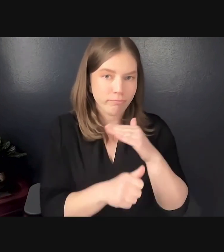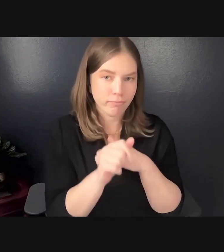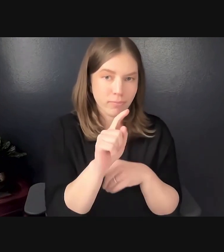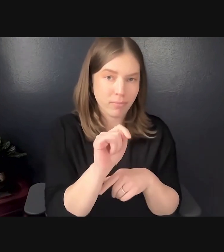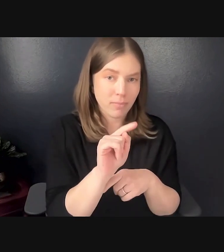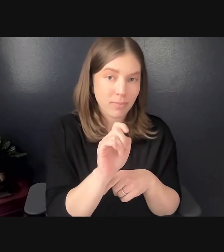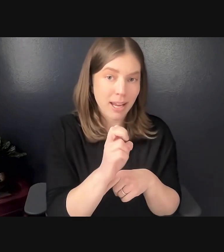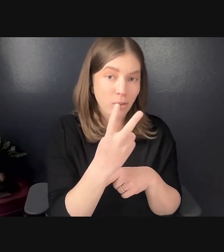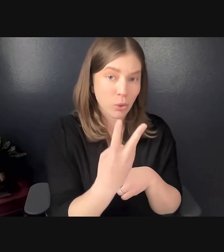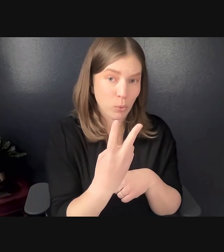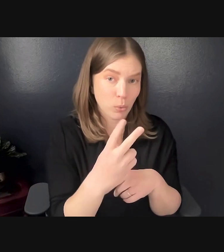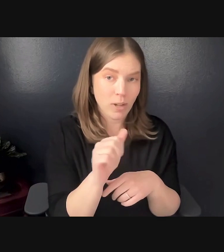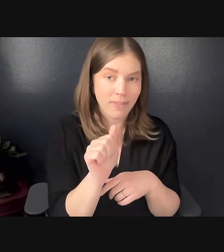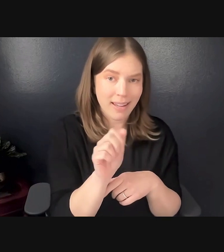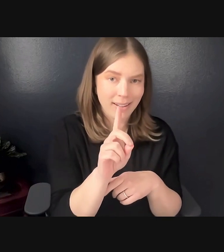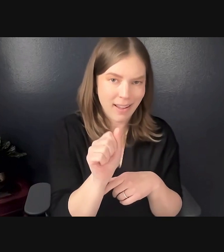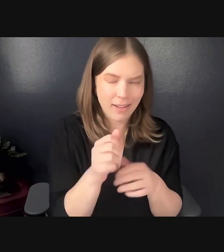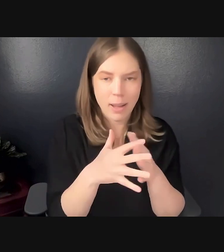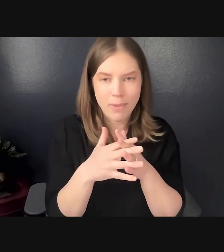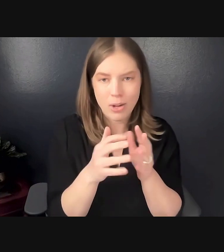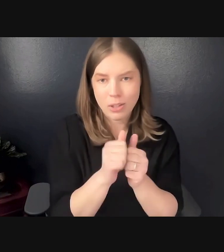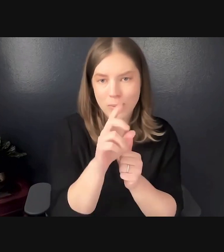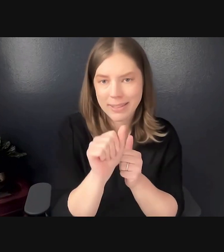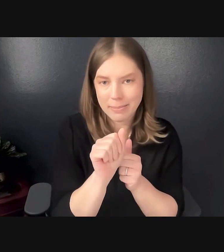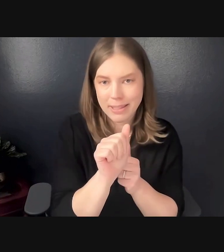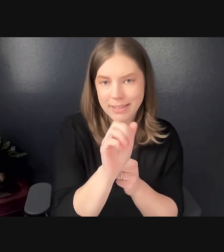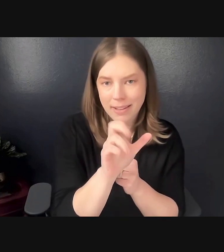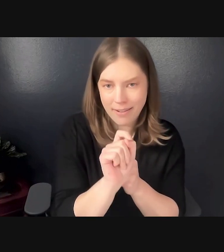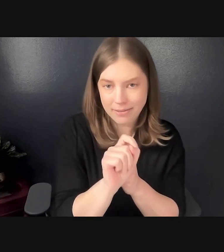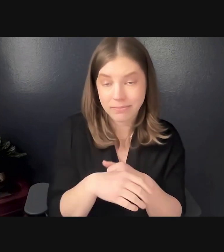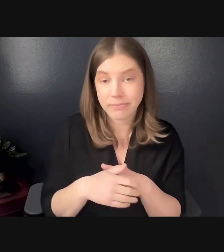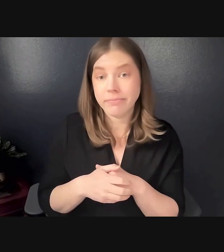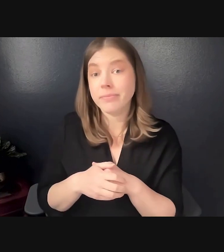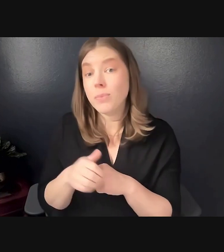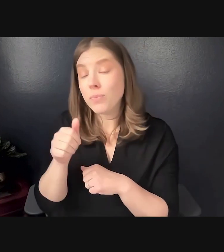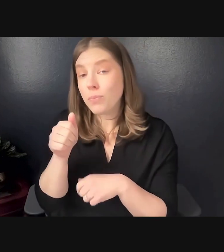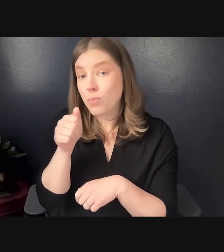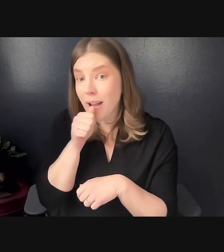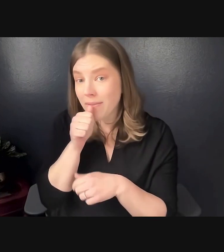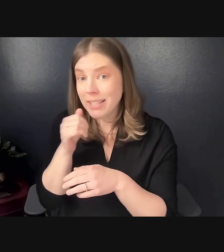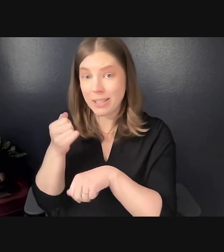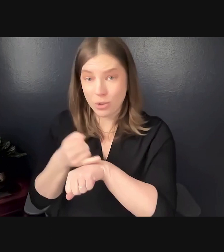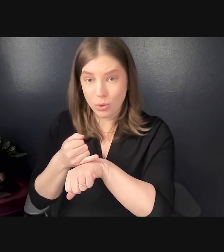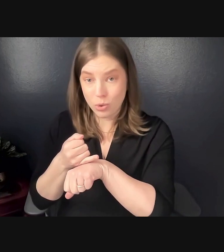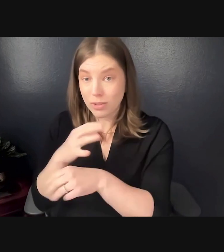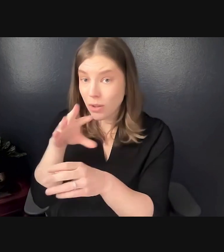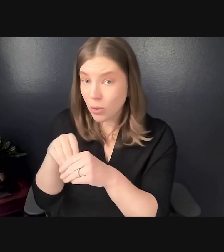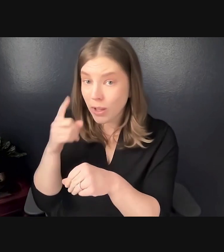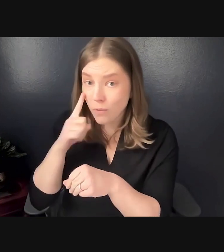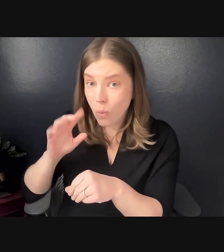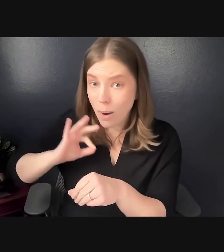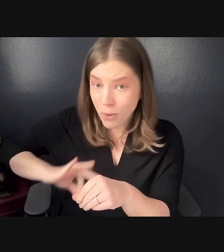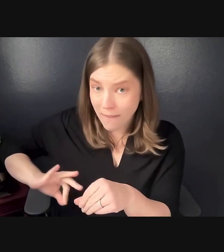with Disabilities Act and Title II of the Americans with Disabilities Act to